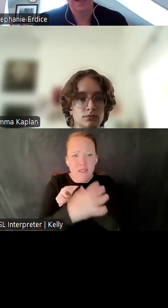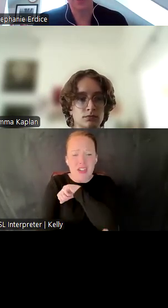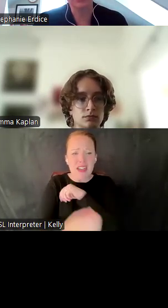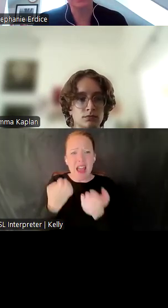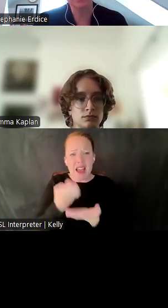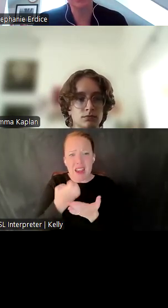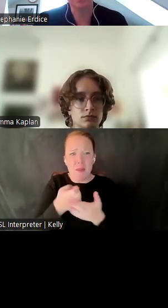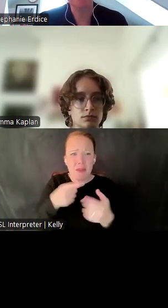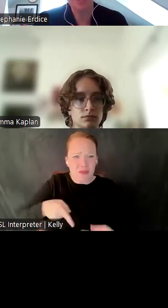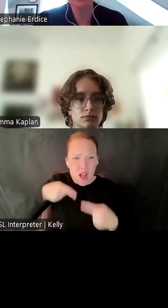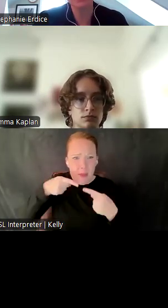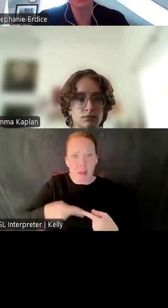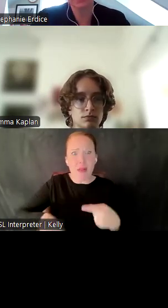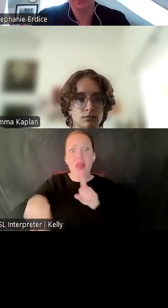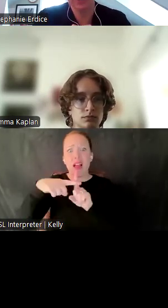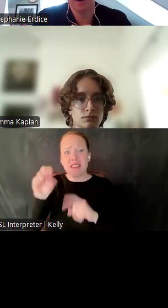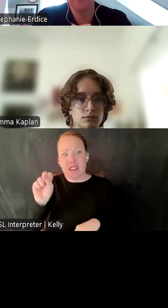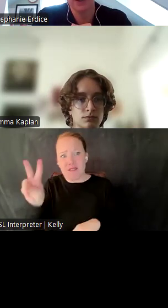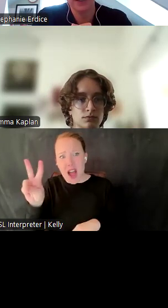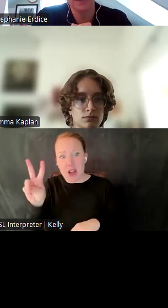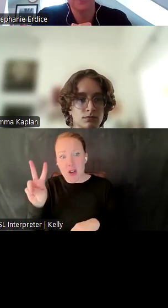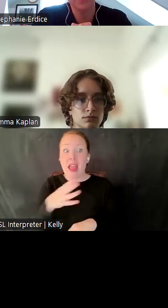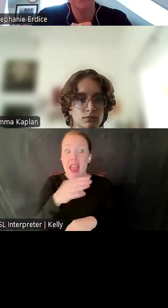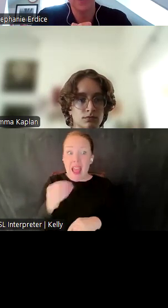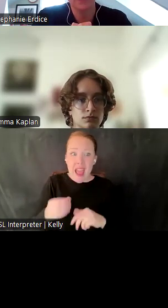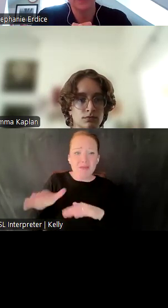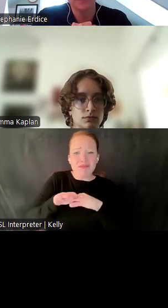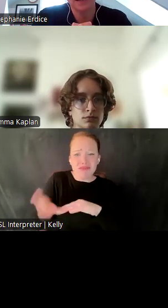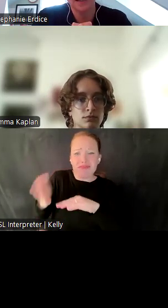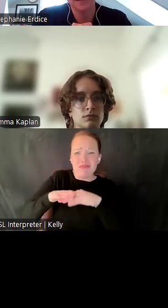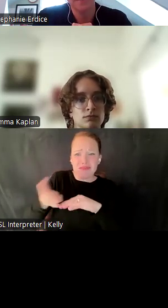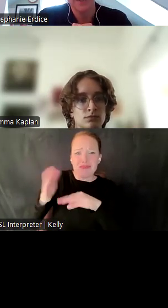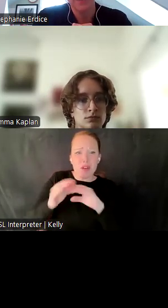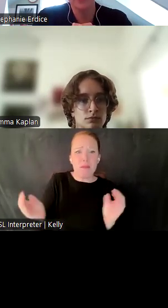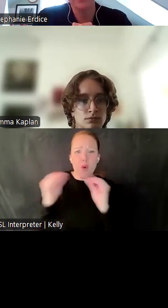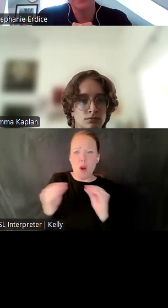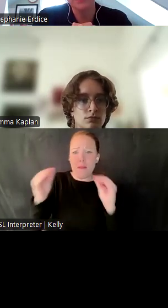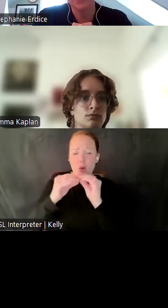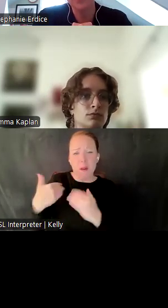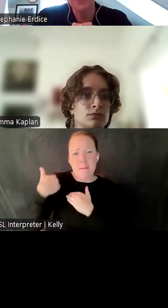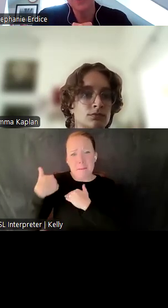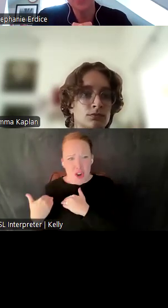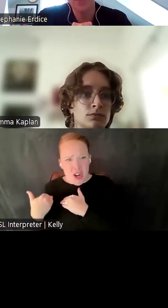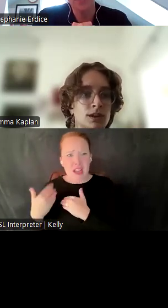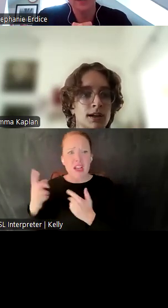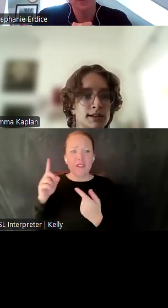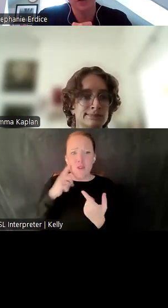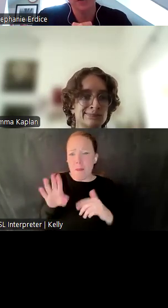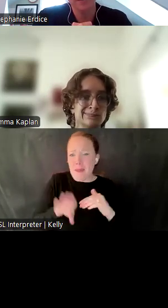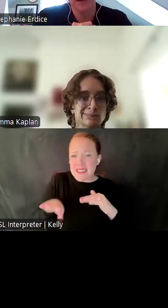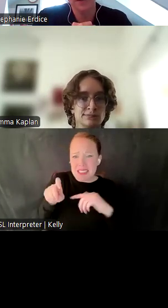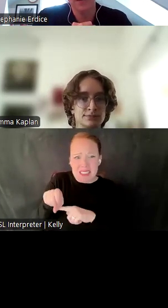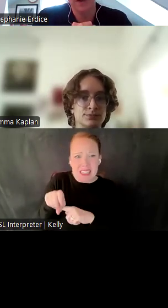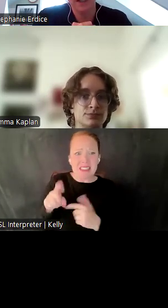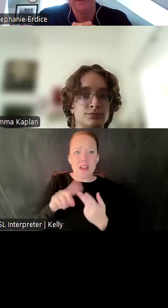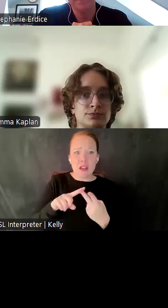violence, and are dealing with a compounding and layering of burdens that impact basic needs, their ability to feed, clothe, and